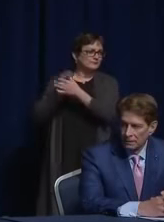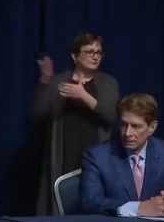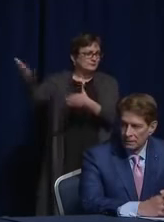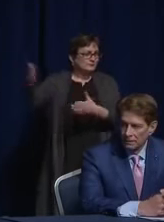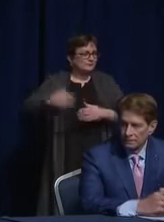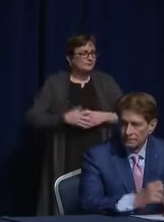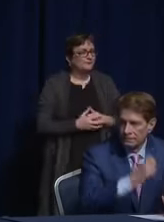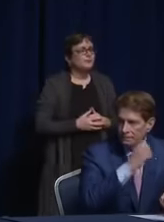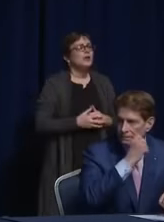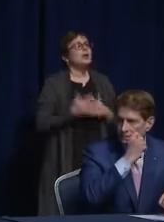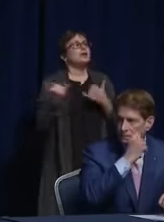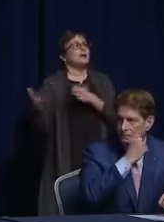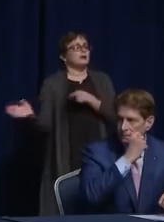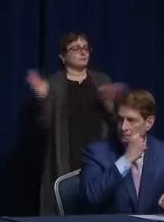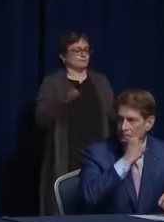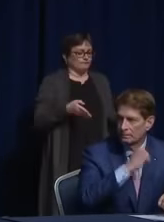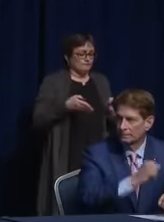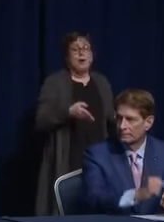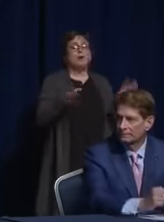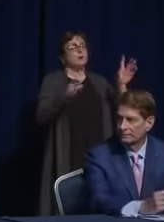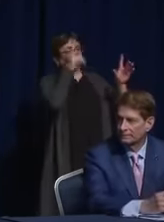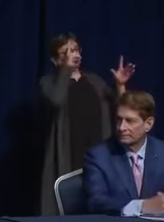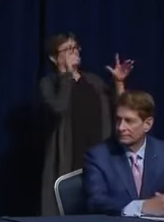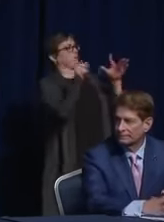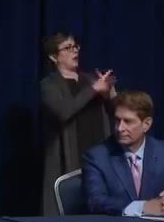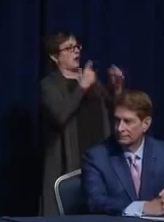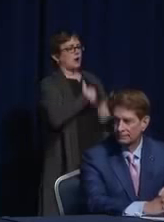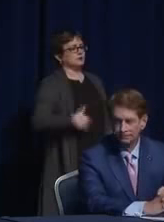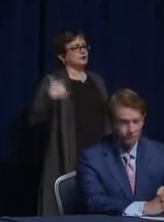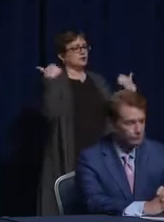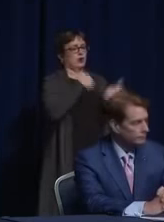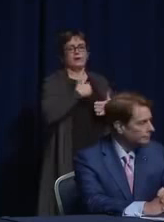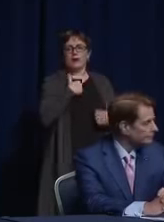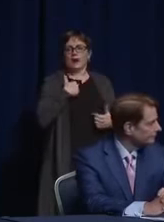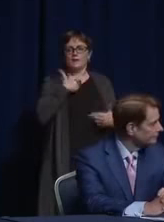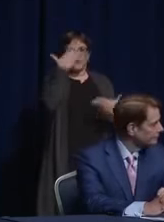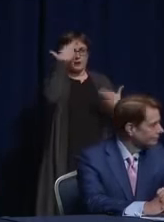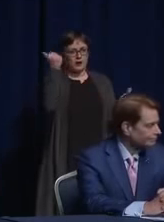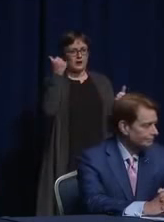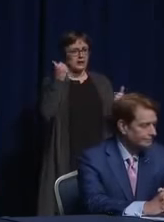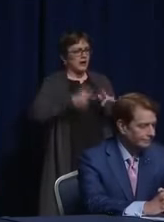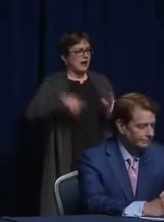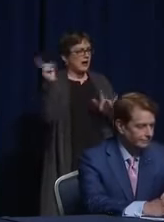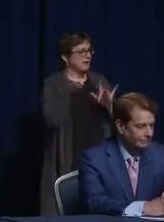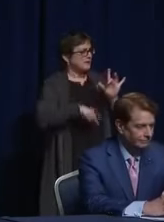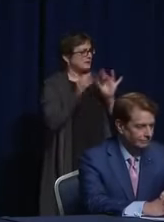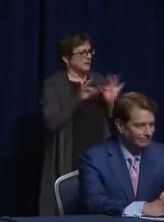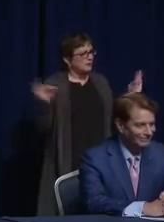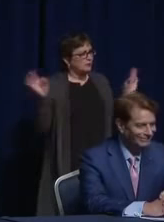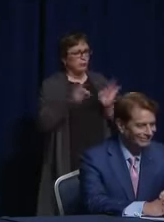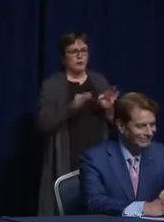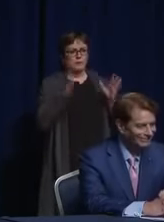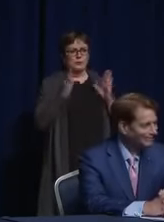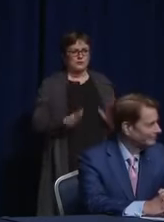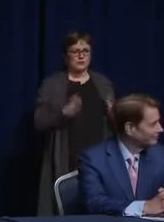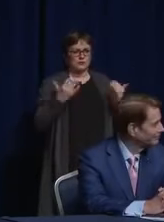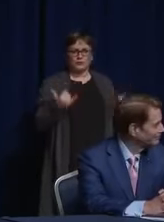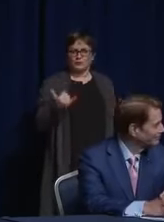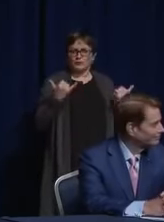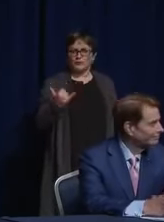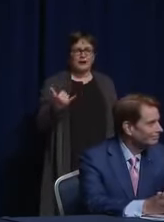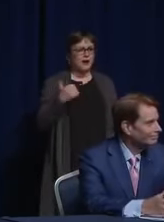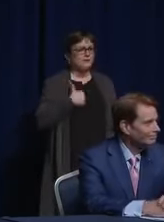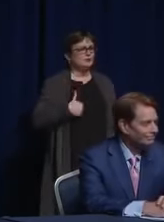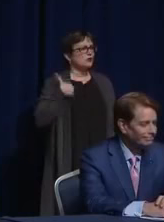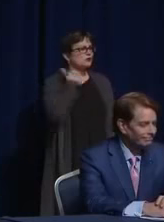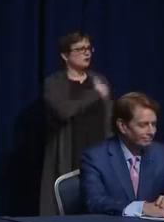So several things. Oh, by the way, I'm sorry, I forgot. I skipped over an important player here today, and I apologize.